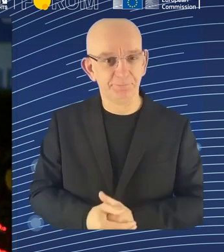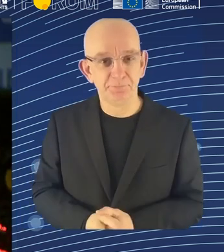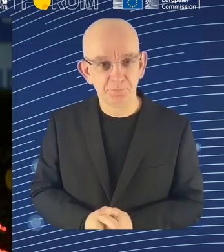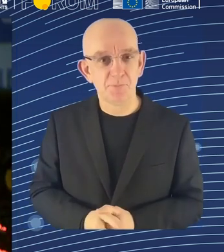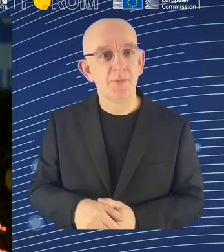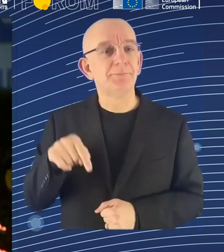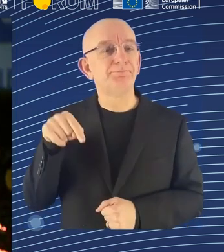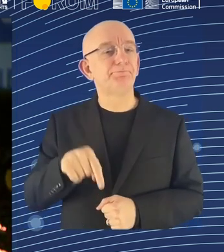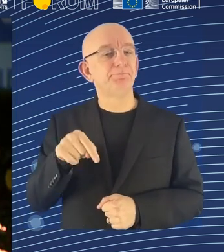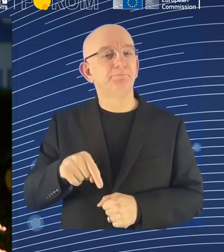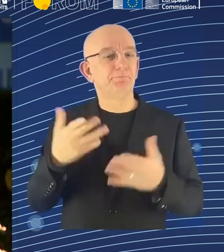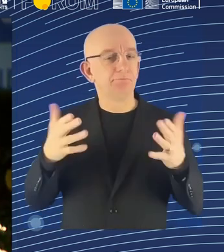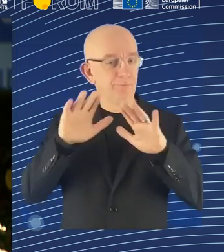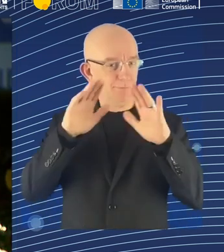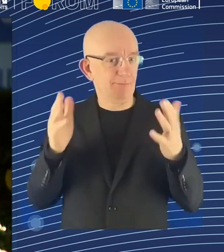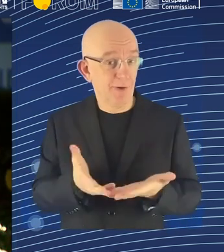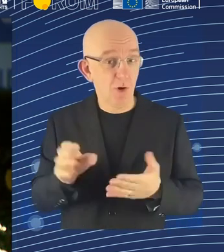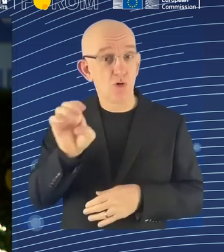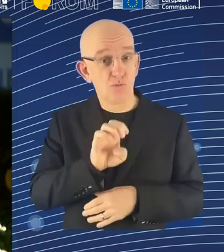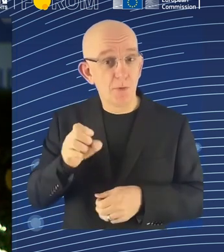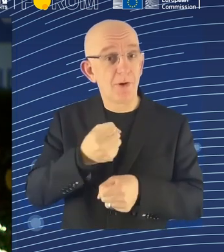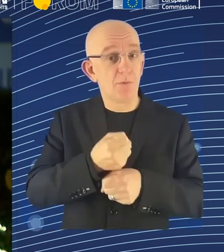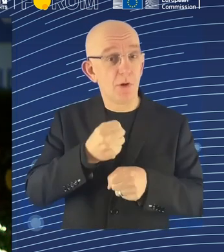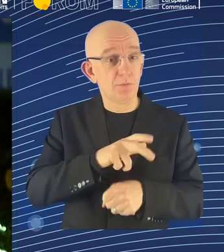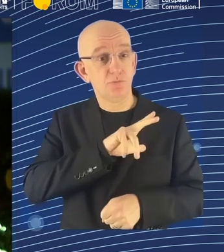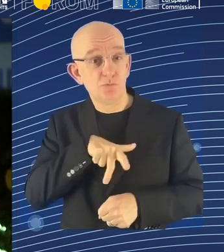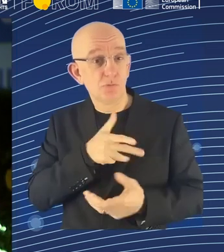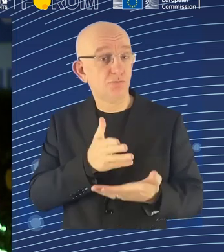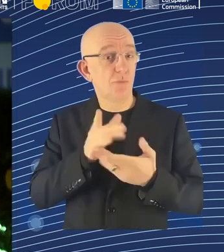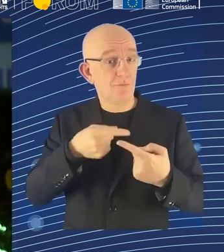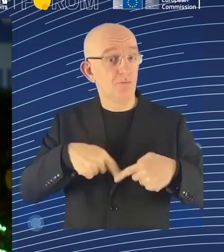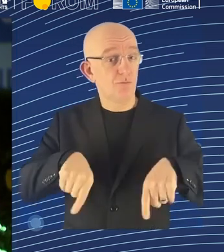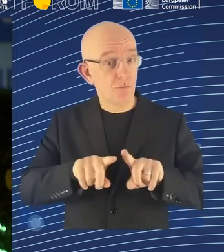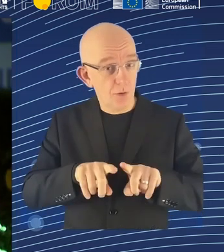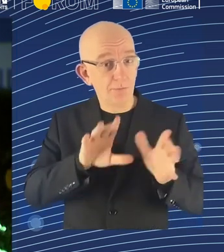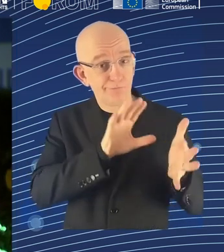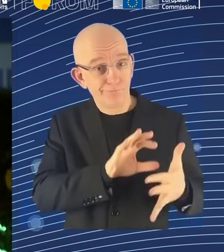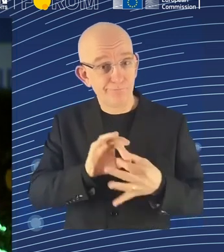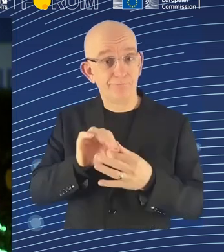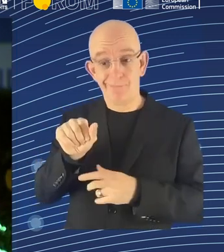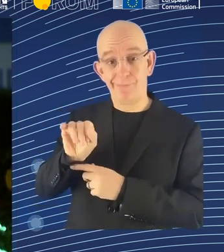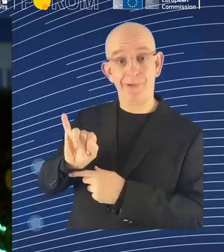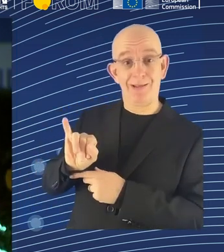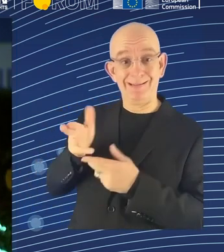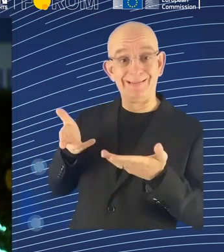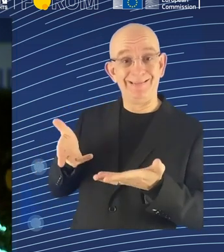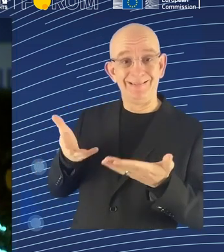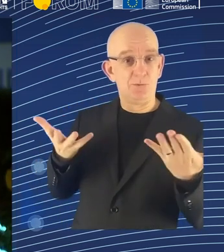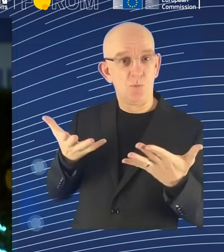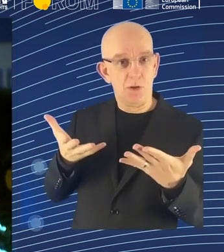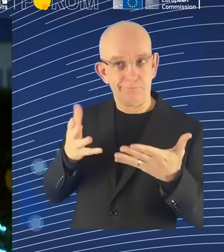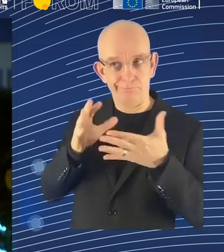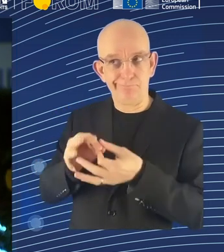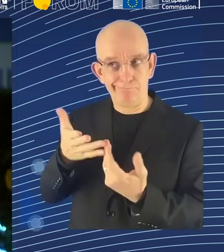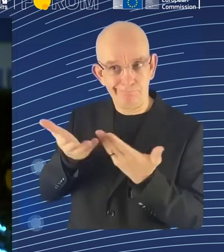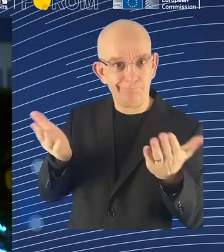Artificial intelligence and the world of work. It's a vast subject, one that I think was addressed yesterday